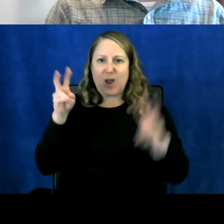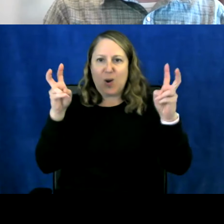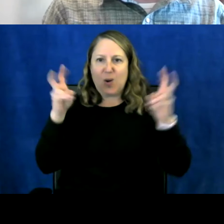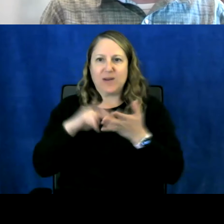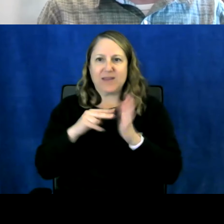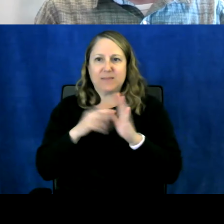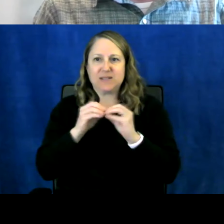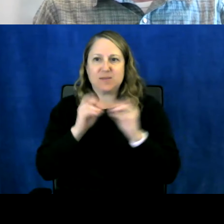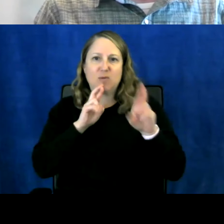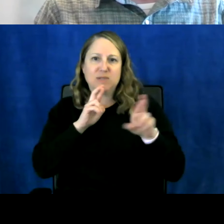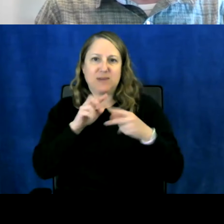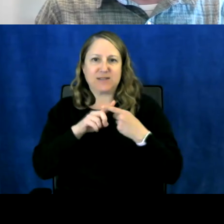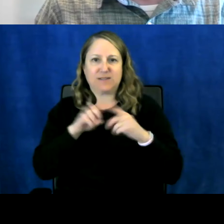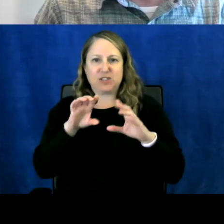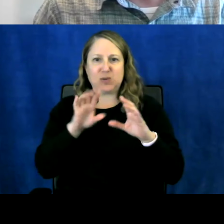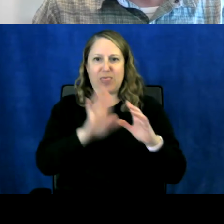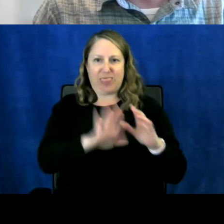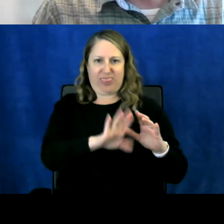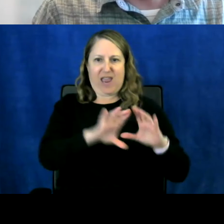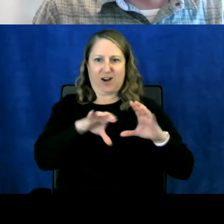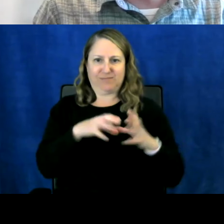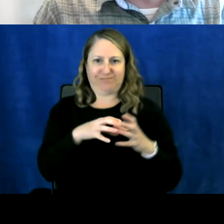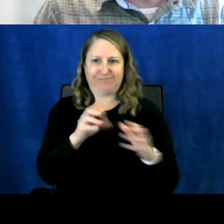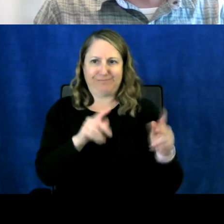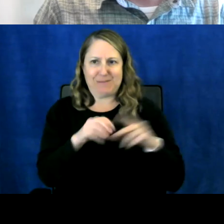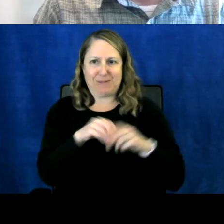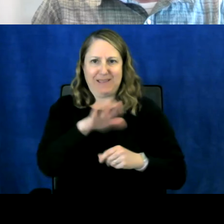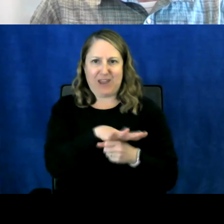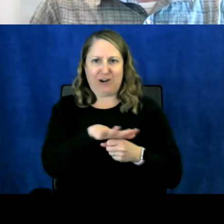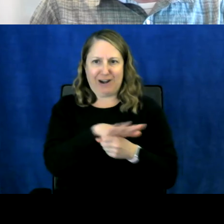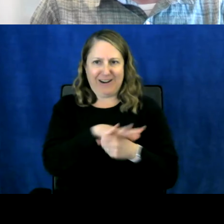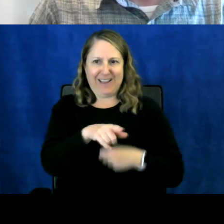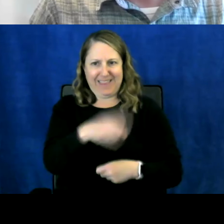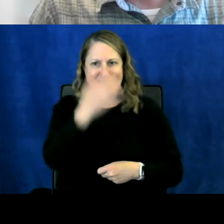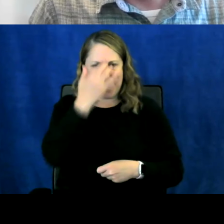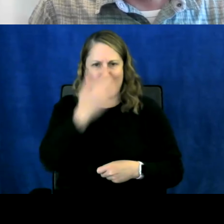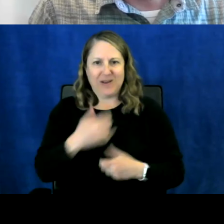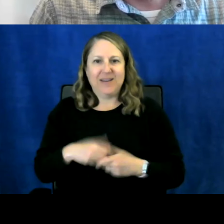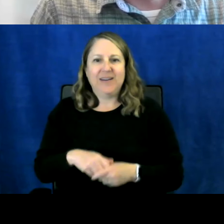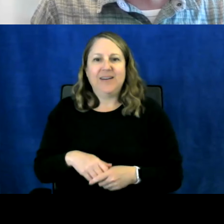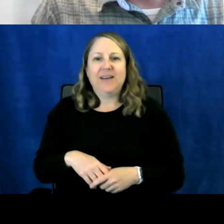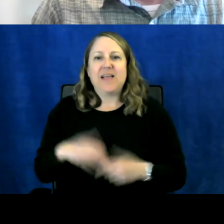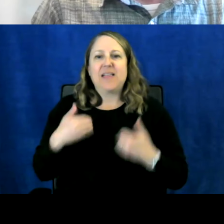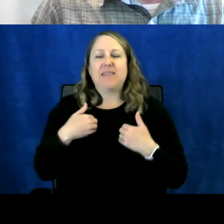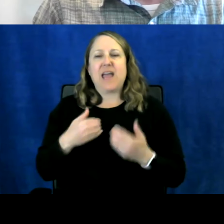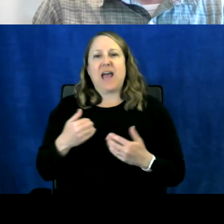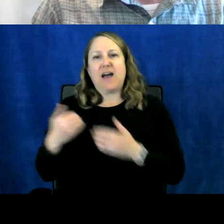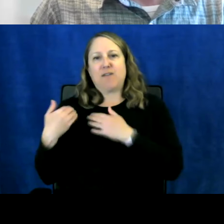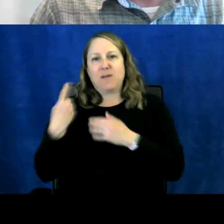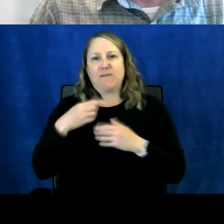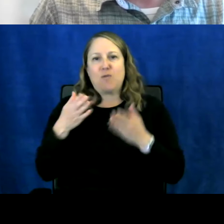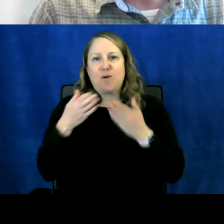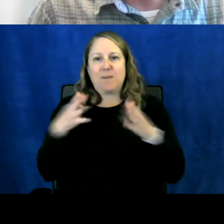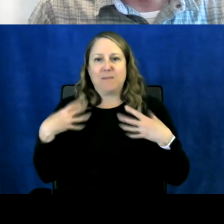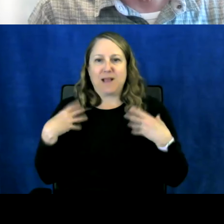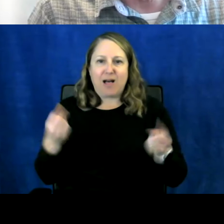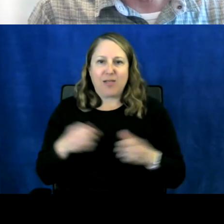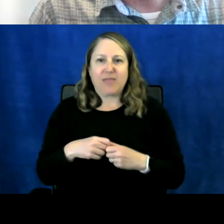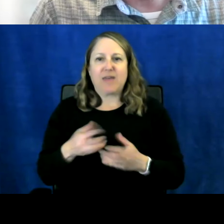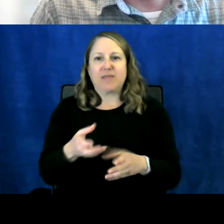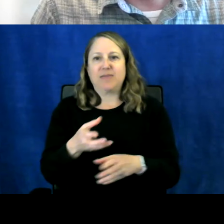the constituency that needs this service. They have obligations for public health. They